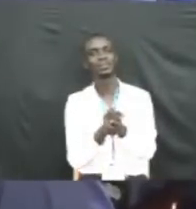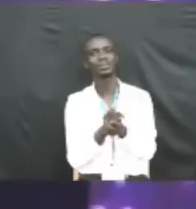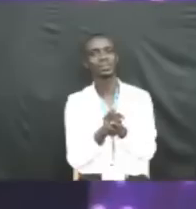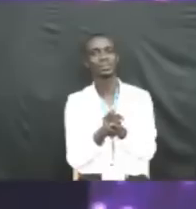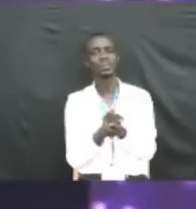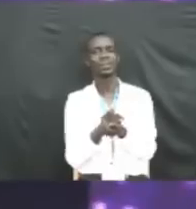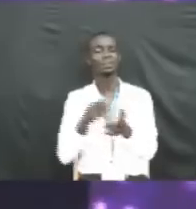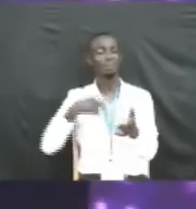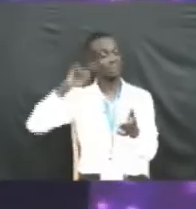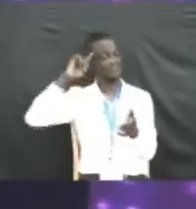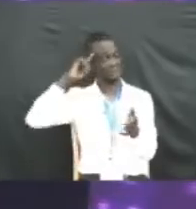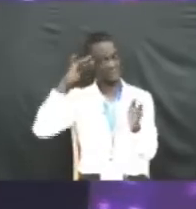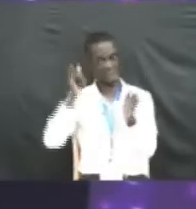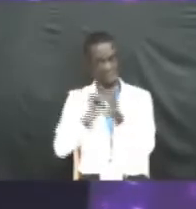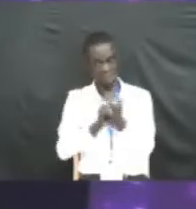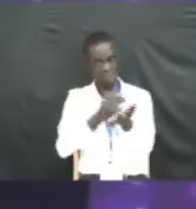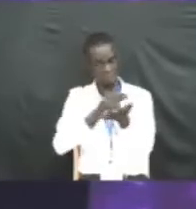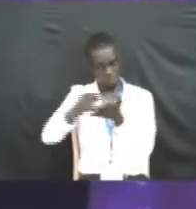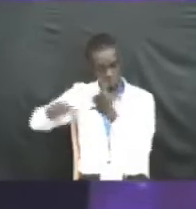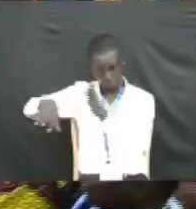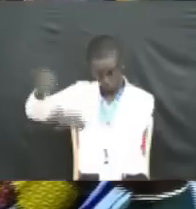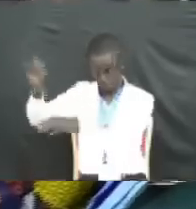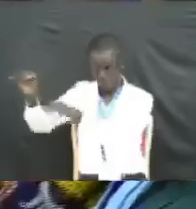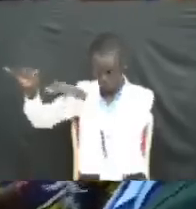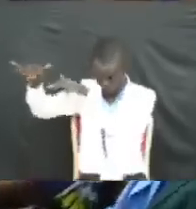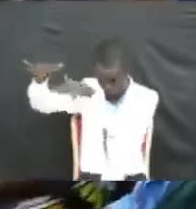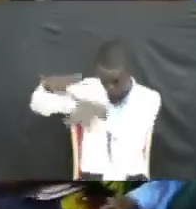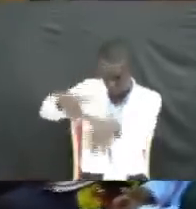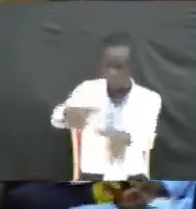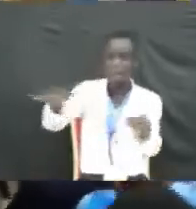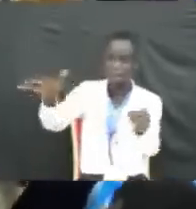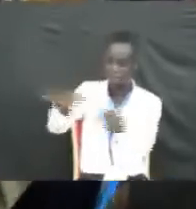I think the Holy Spirit will come down on that day.